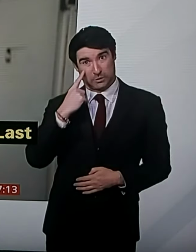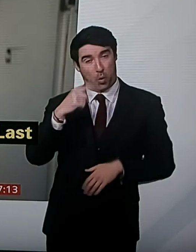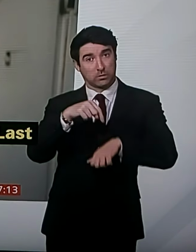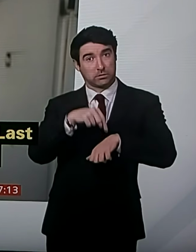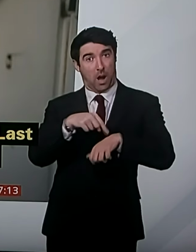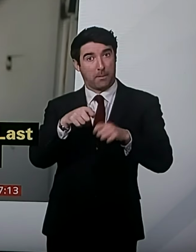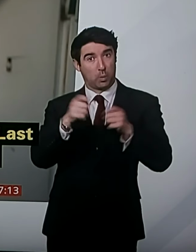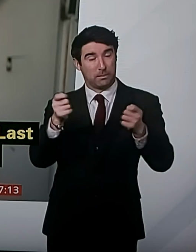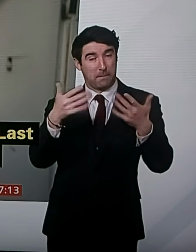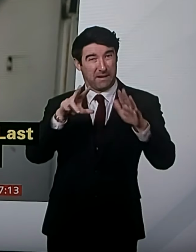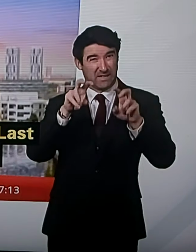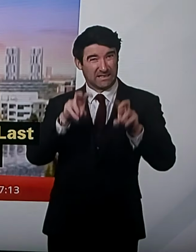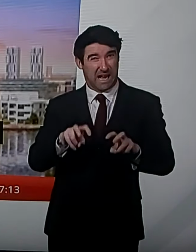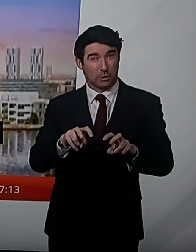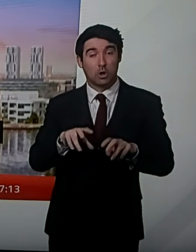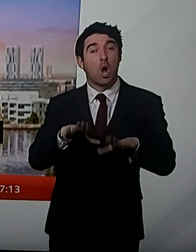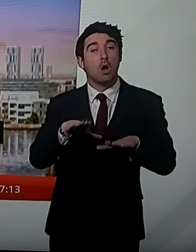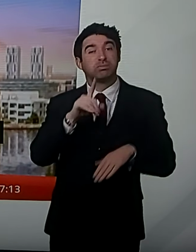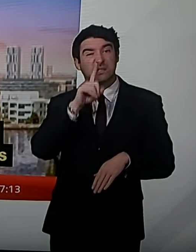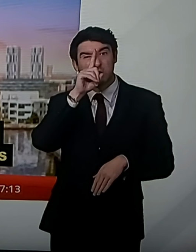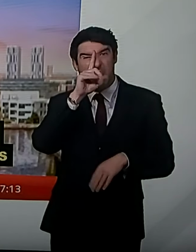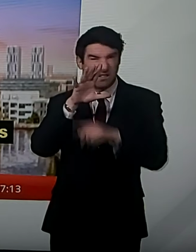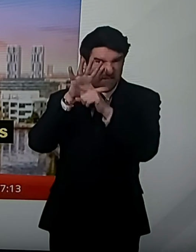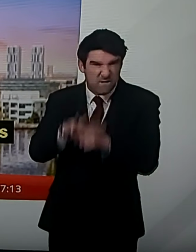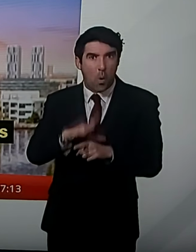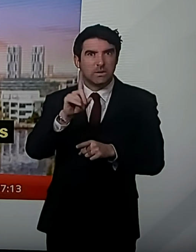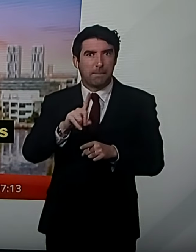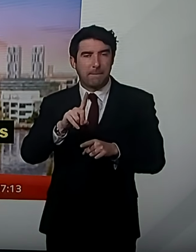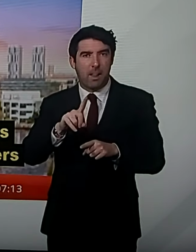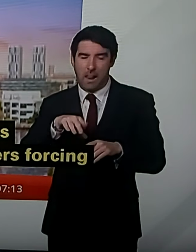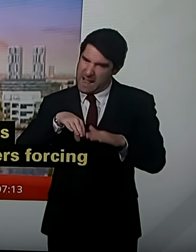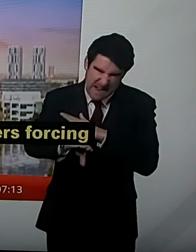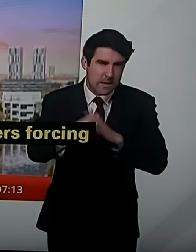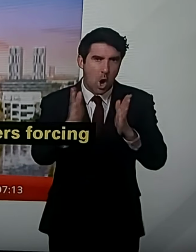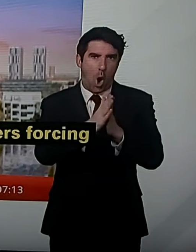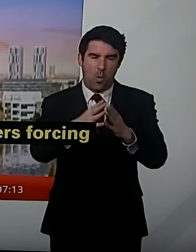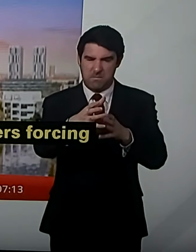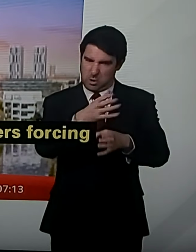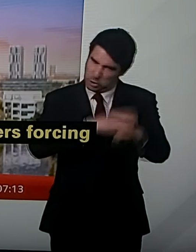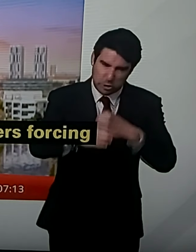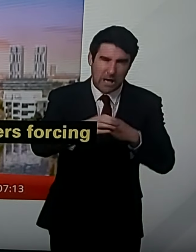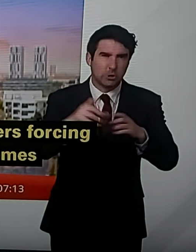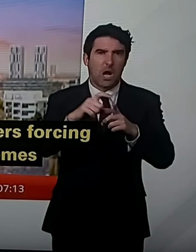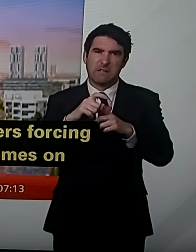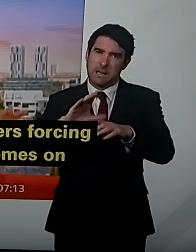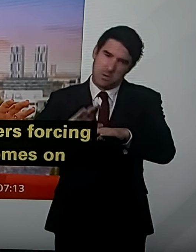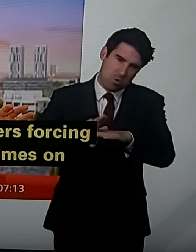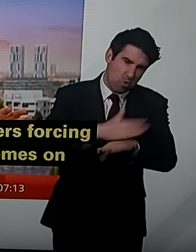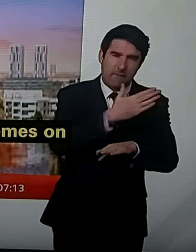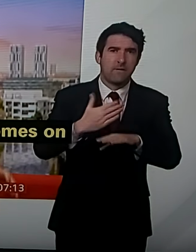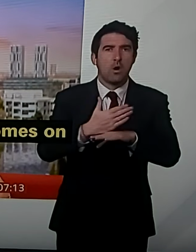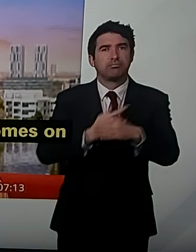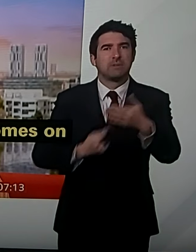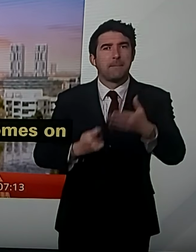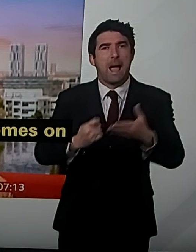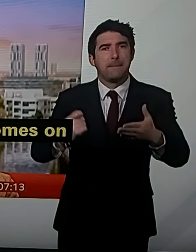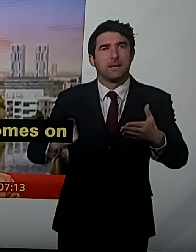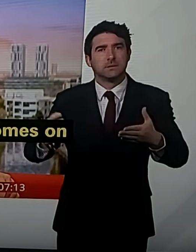on behalf of British Gas to force the switch. And the BBC has also revealed that magistrates were on the table waving